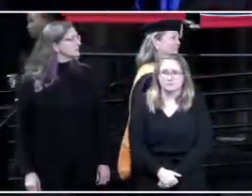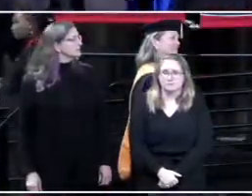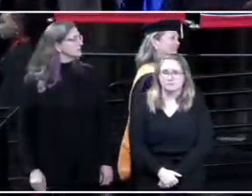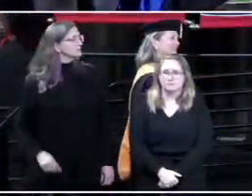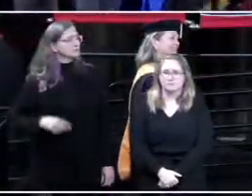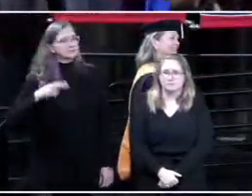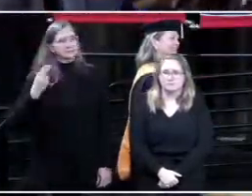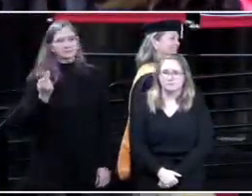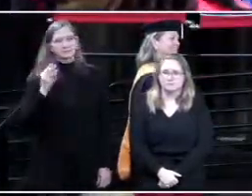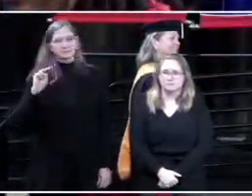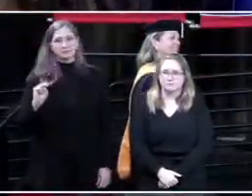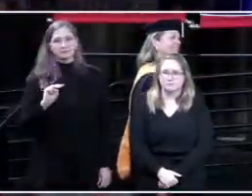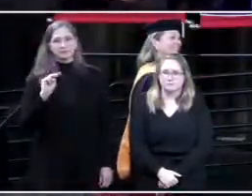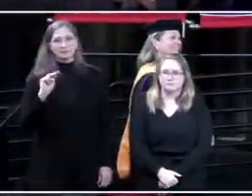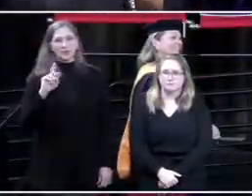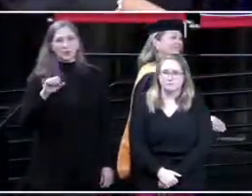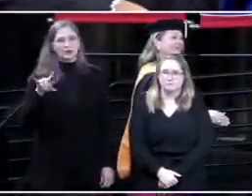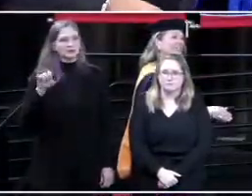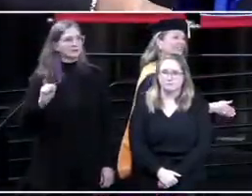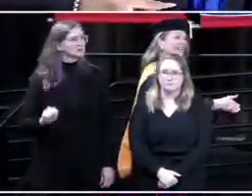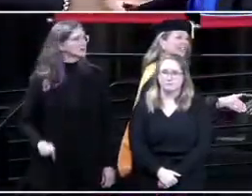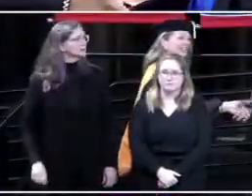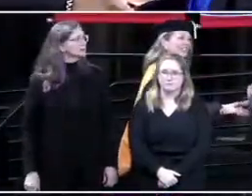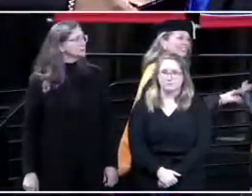Heather Monique Wells.